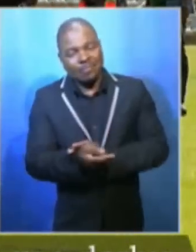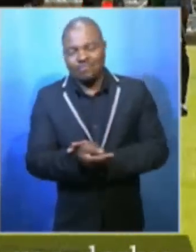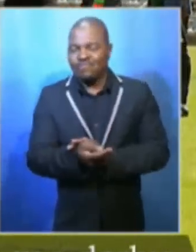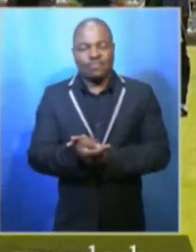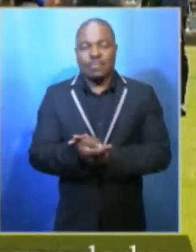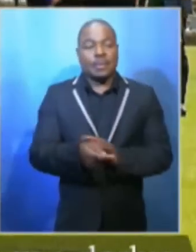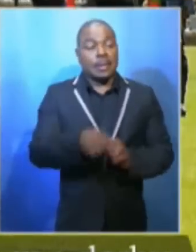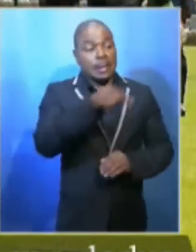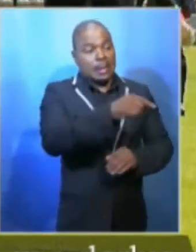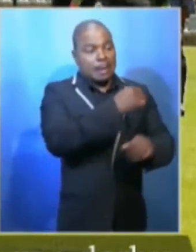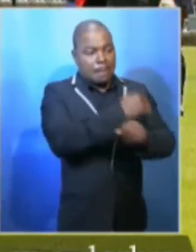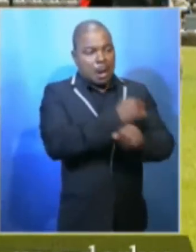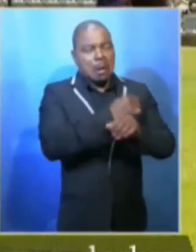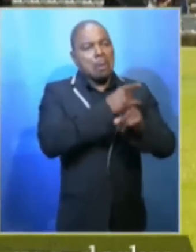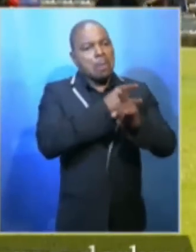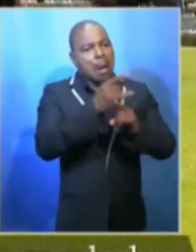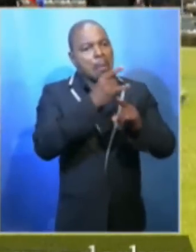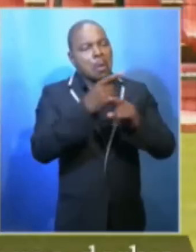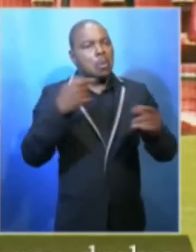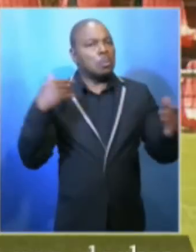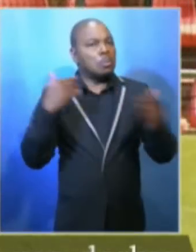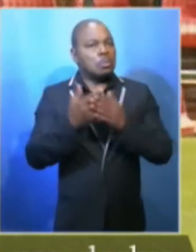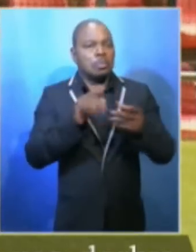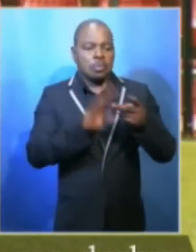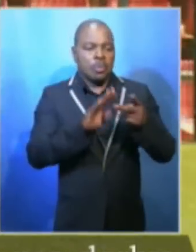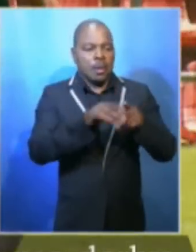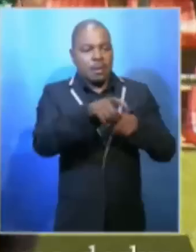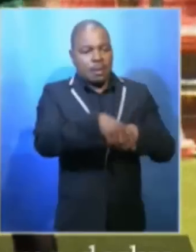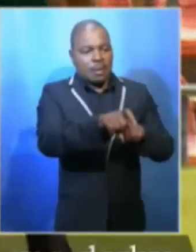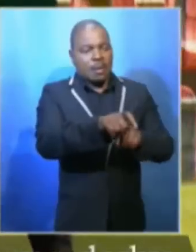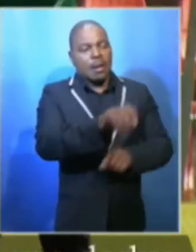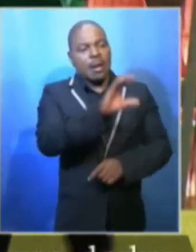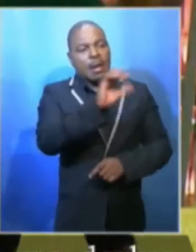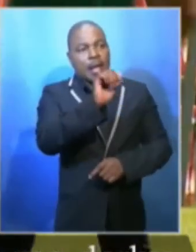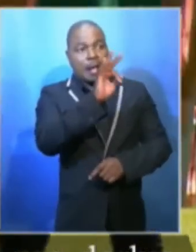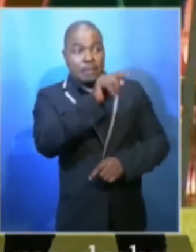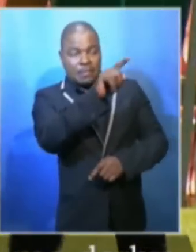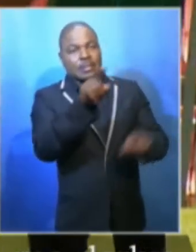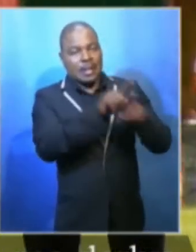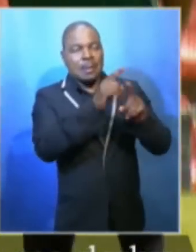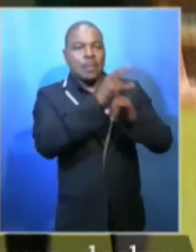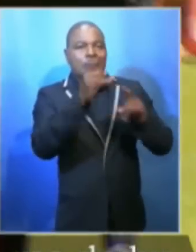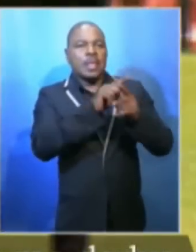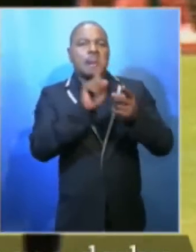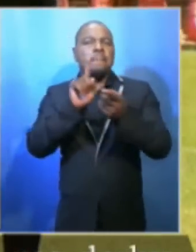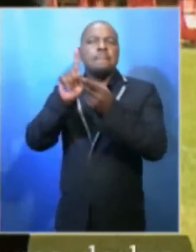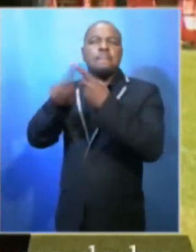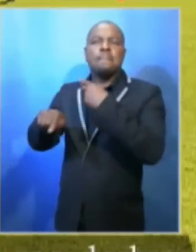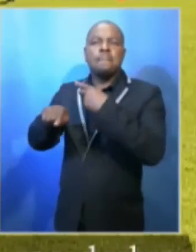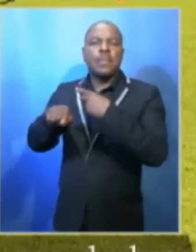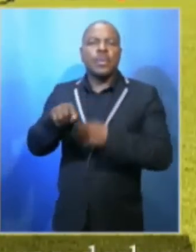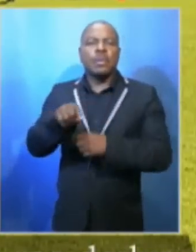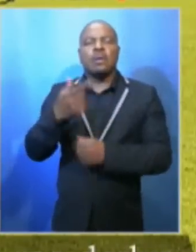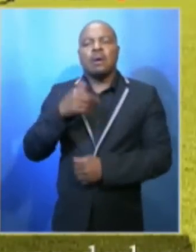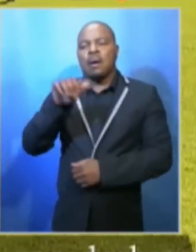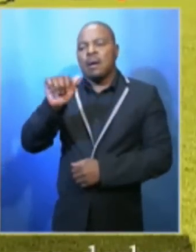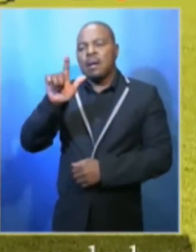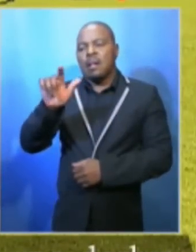bona haholoholo mona tlhodisanong ya league ya CAF mo ba ileng ba hlola bo Mampudi ba CAF e leng Al Ahly ka ntlha